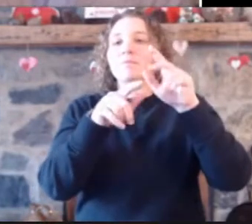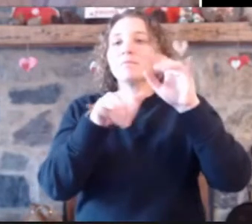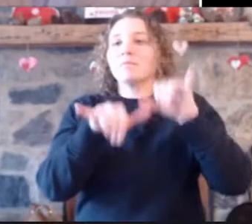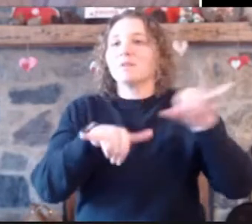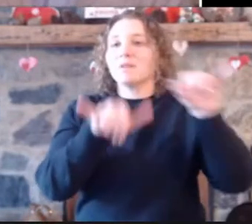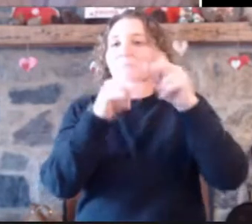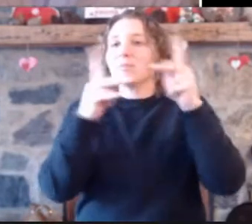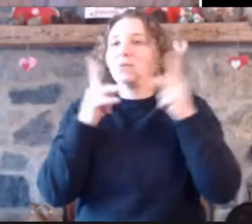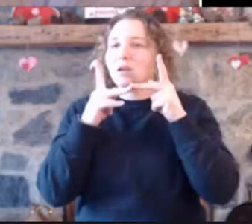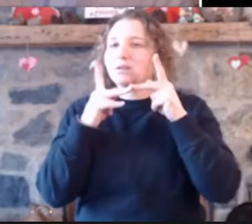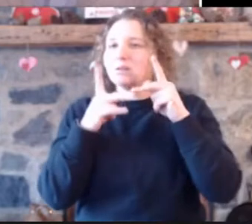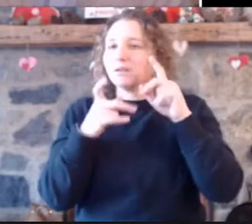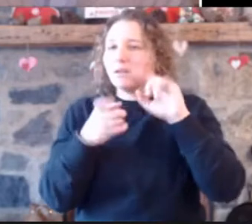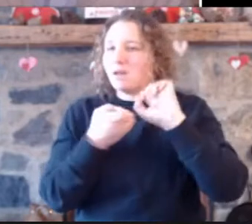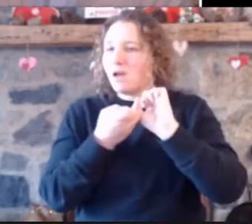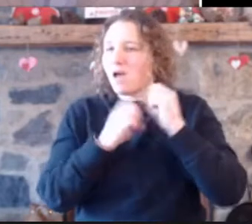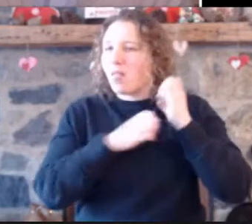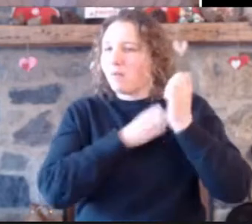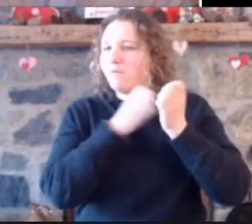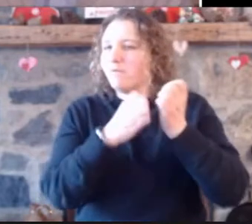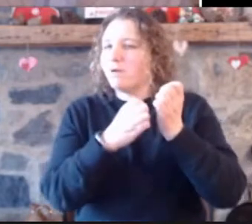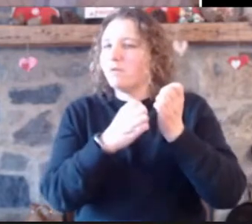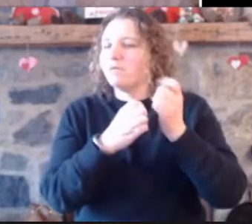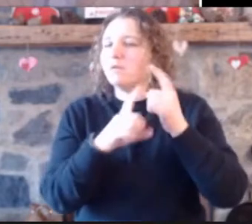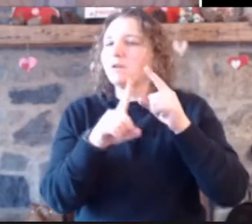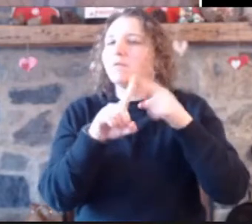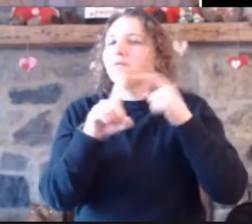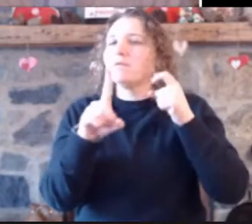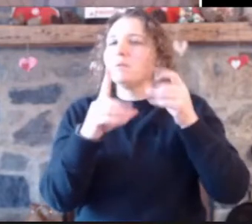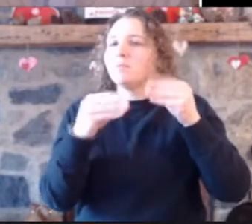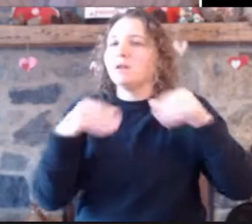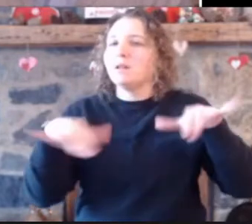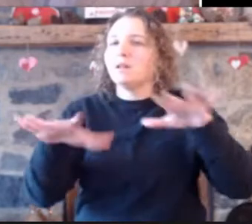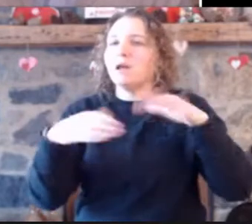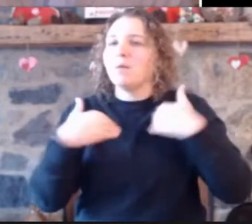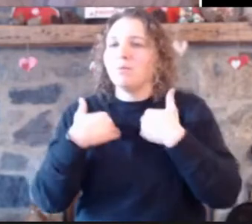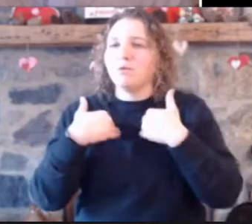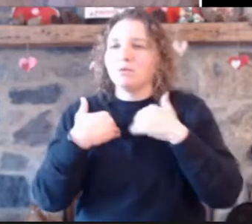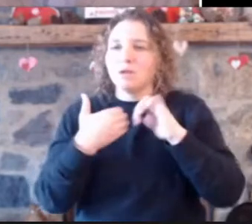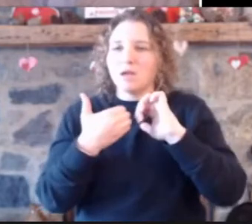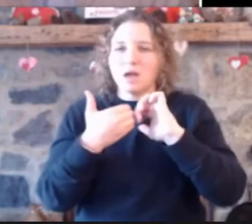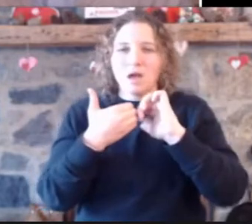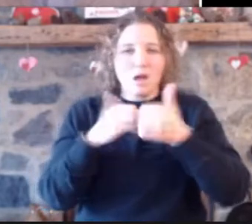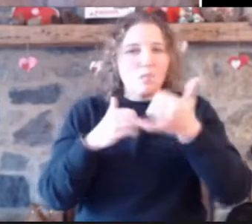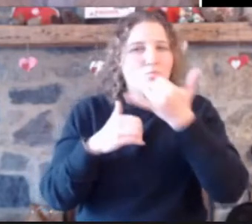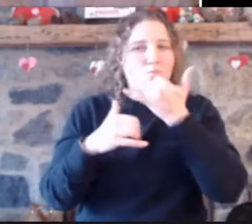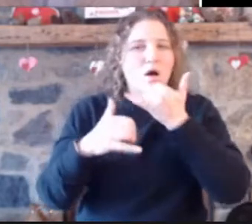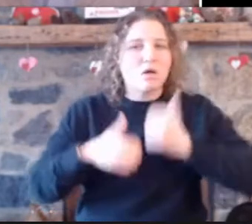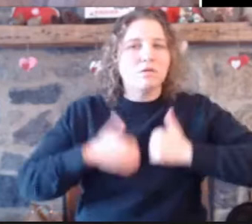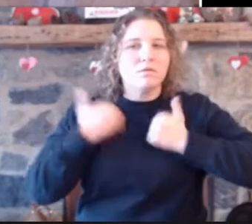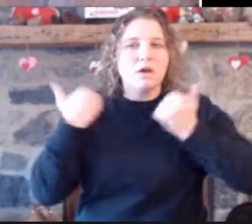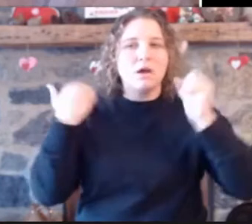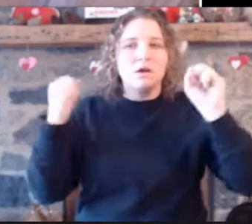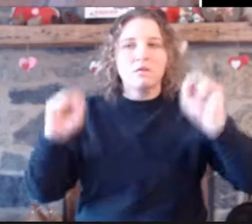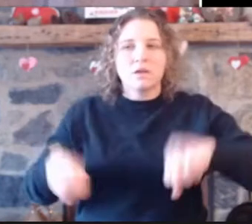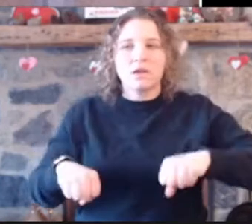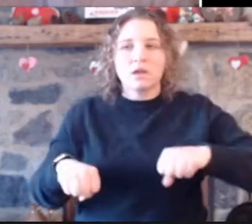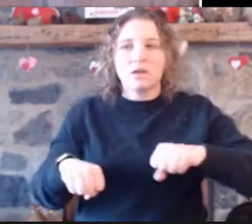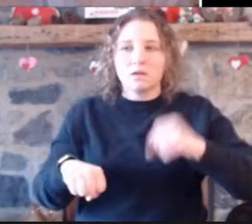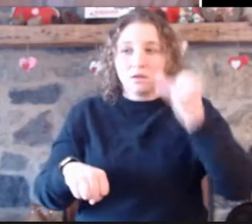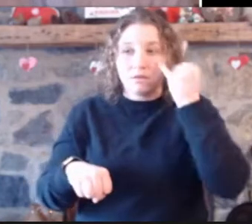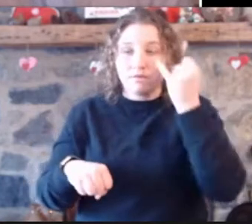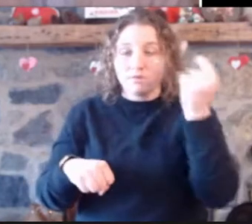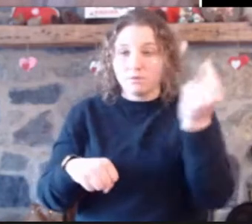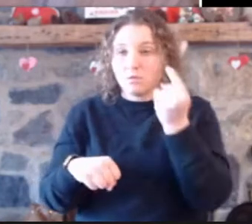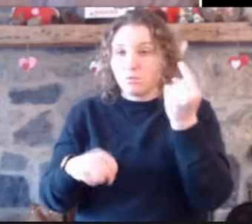How do you evolve that from a land animal? How do you get it wrong and survive? And if you did have something trying to get it and get it